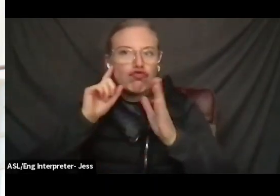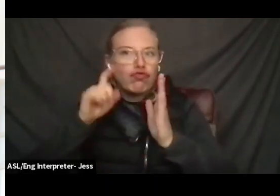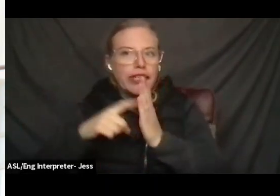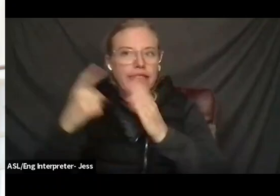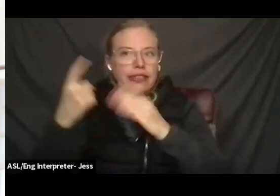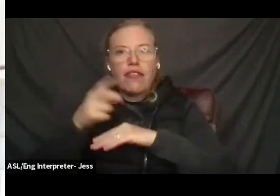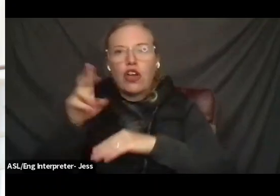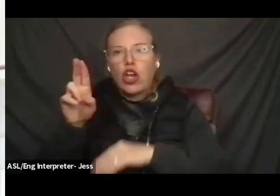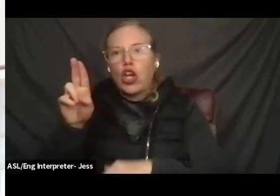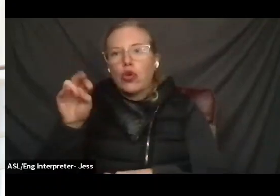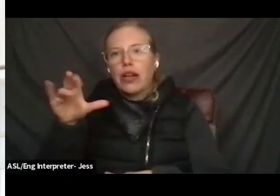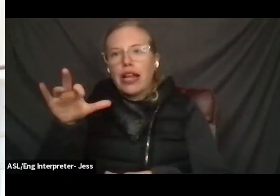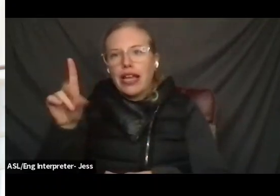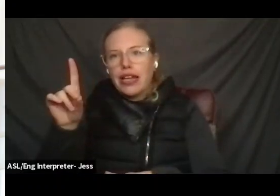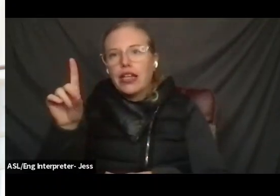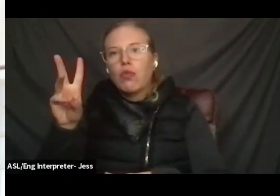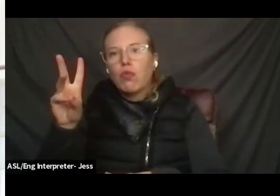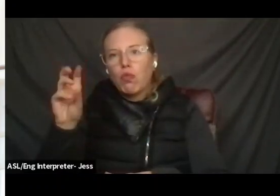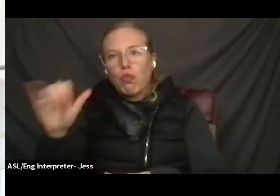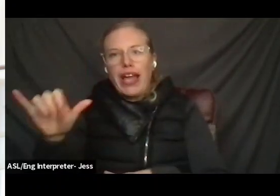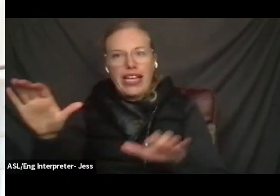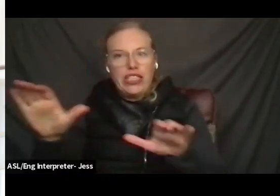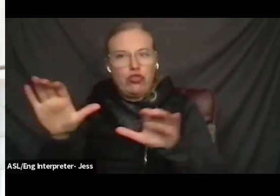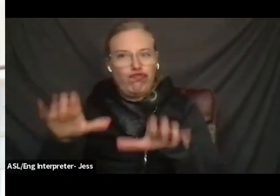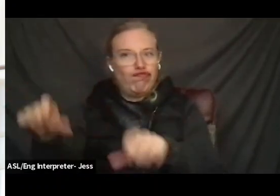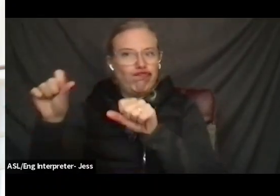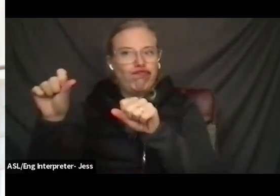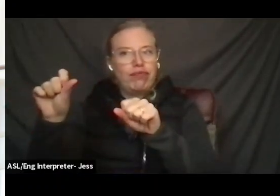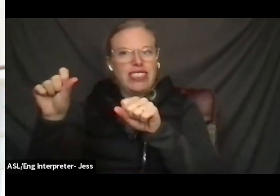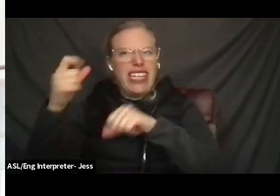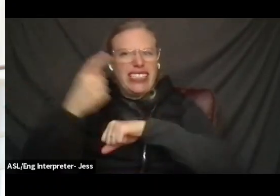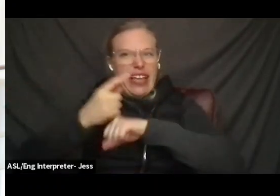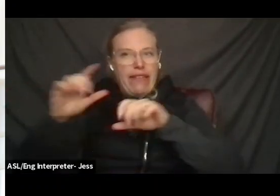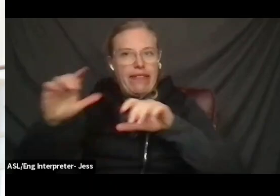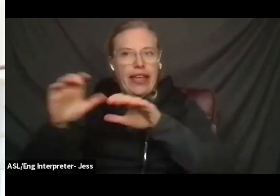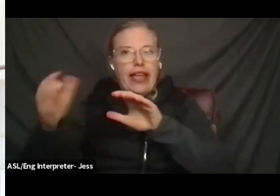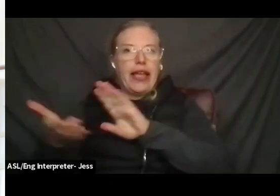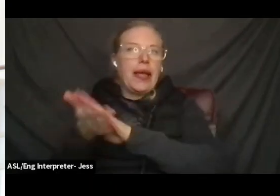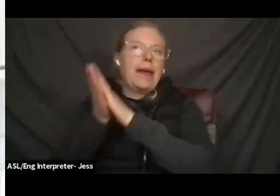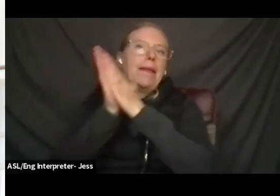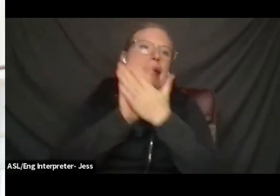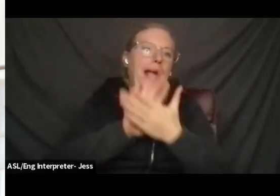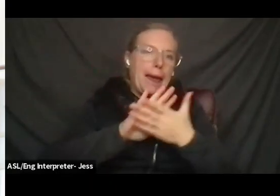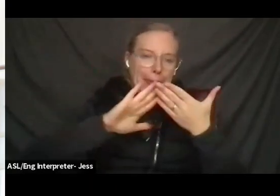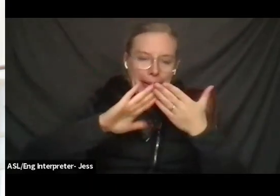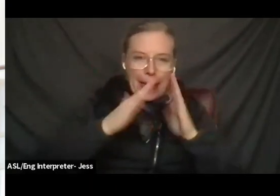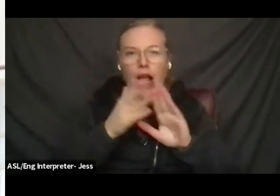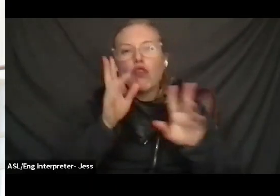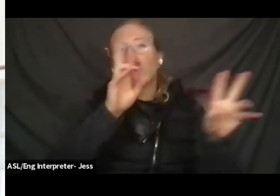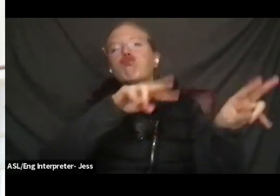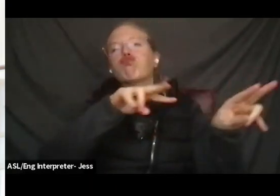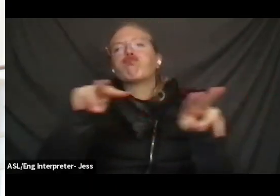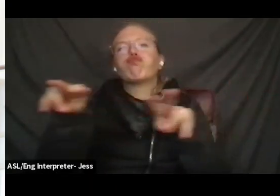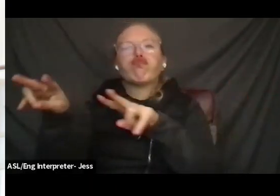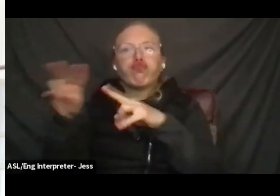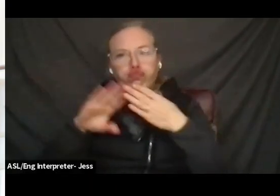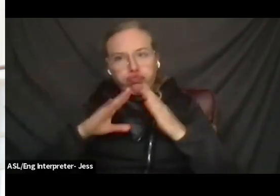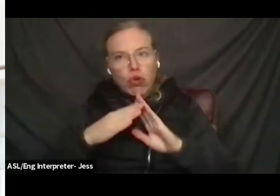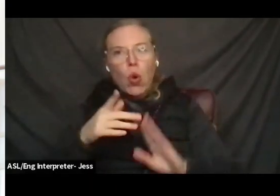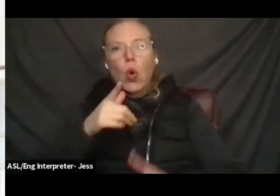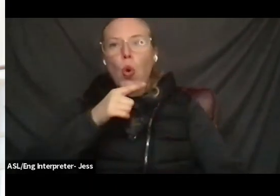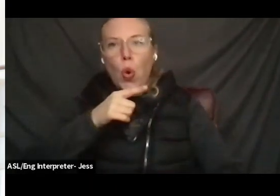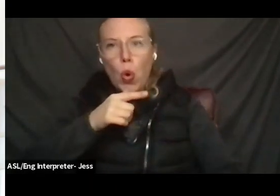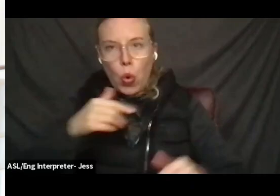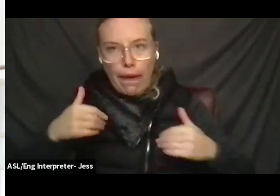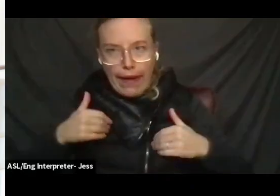United Ways to do a day of action, but we've kind of morphed that to coming into a community. We canvass the community, see who